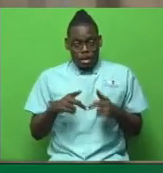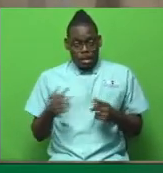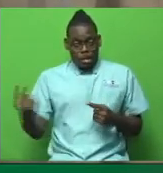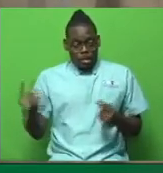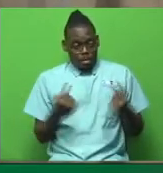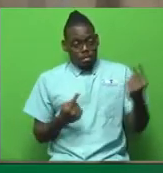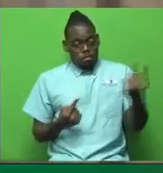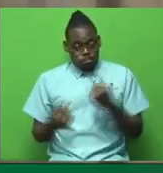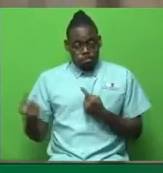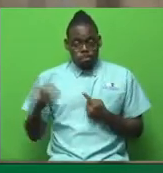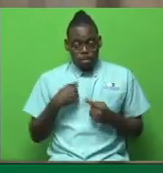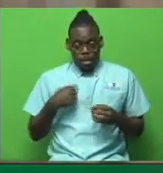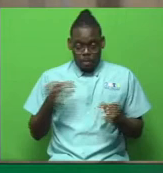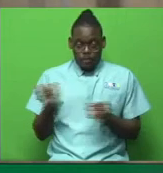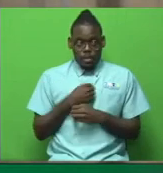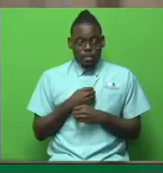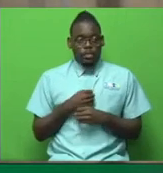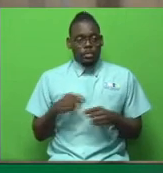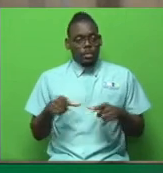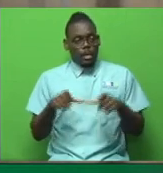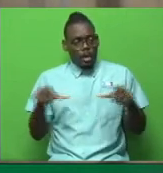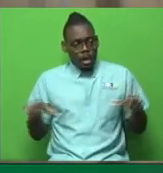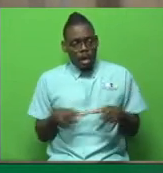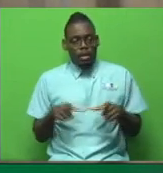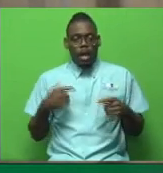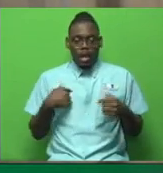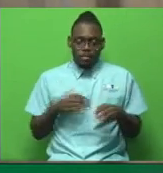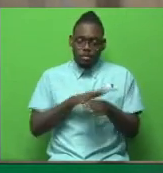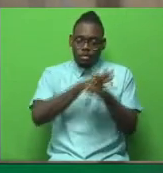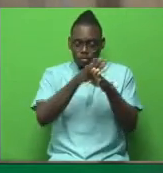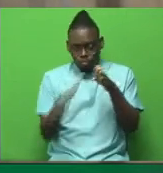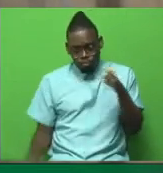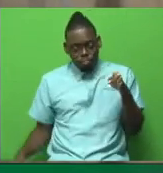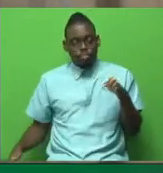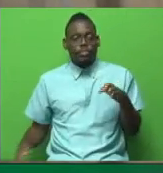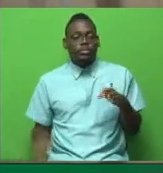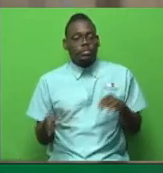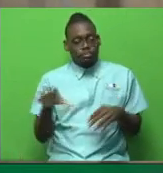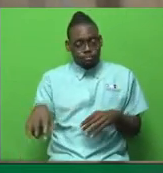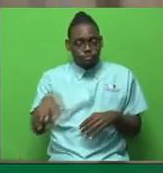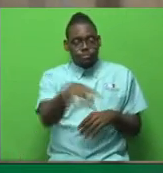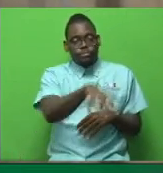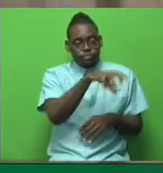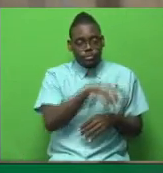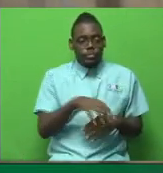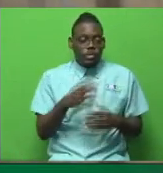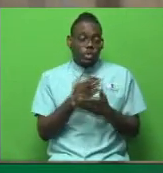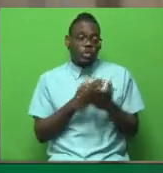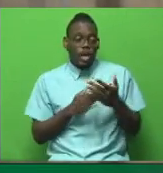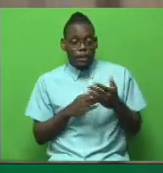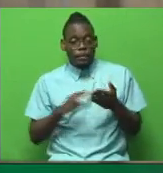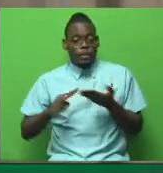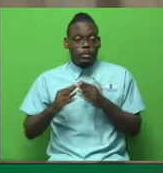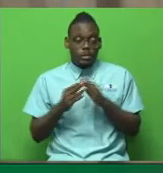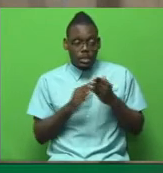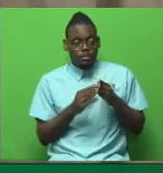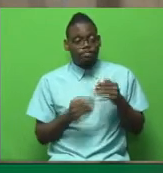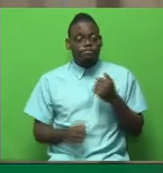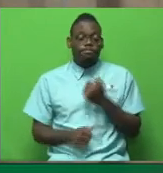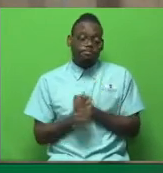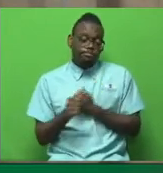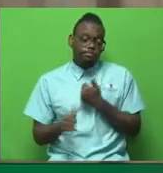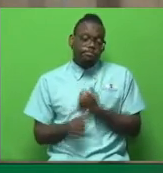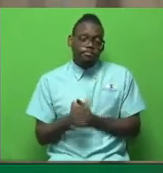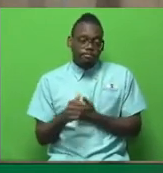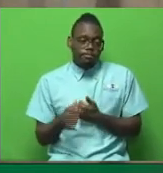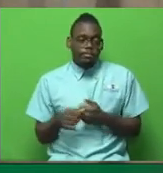landslip at Bonaventure the land slip and Carousel the fact that certain communities are in danger of being cut off